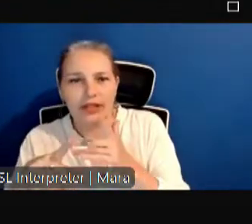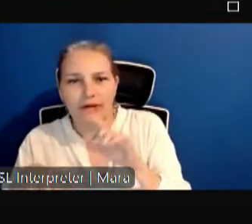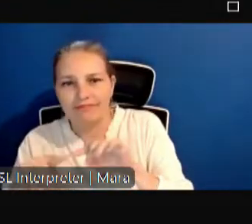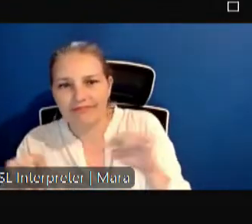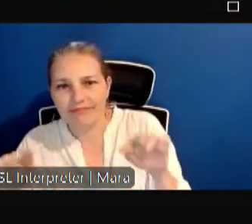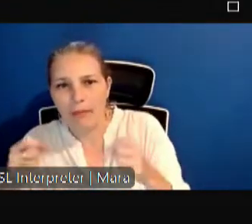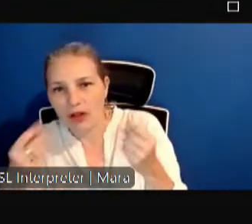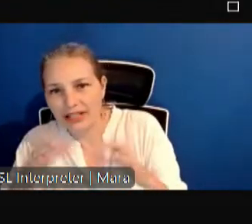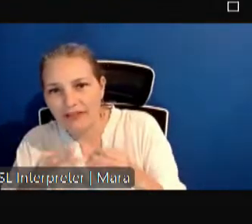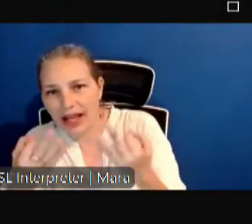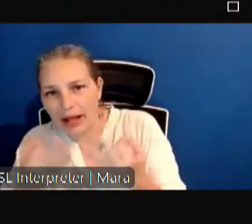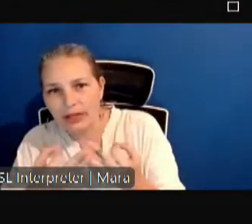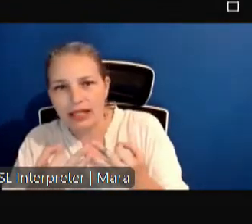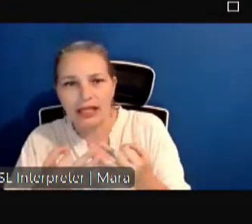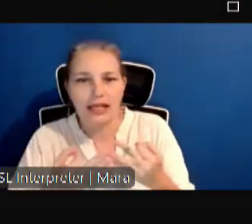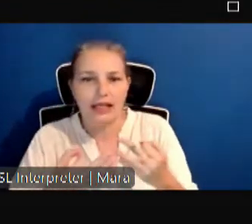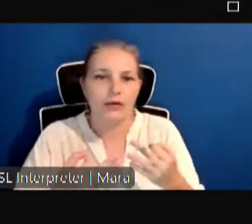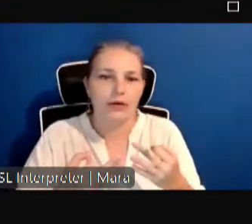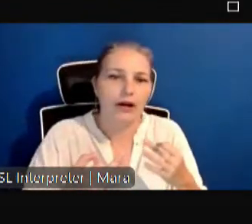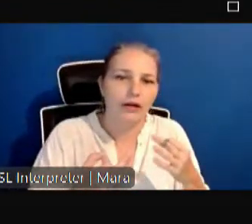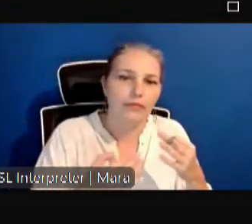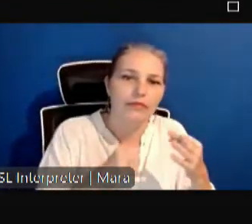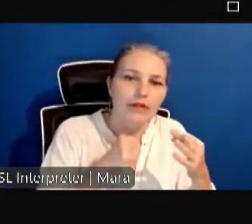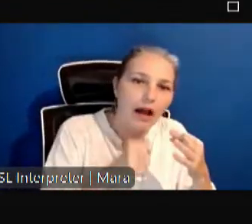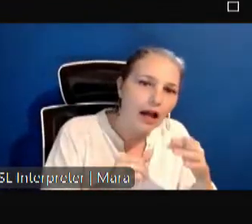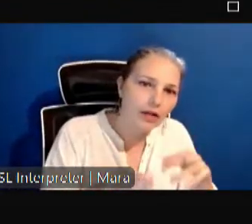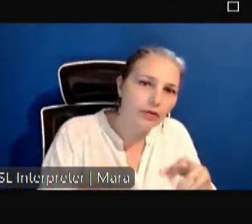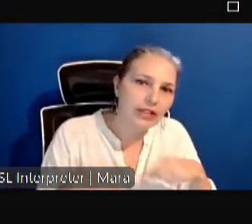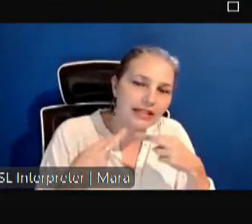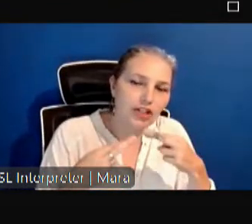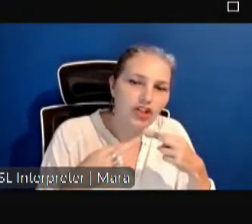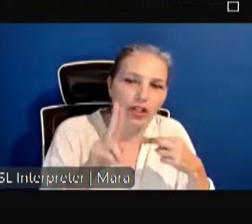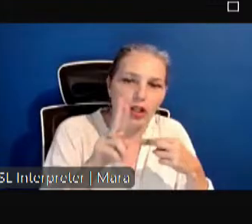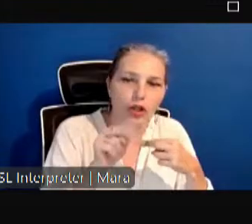units. We do have a guide that's linked. You